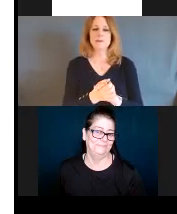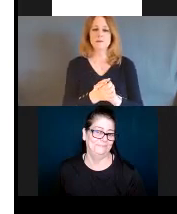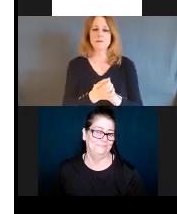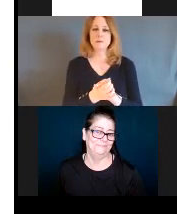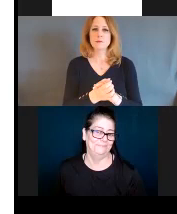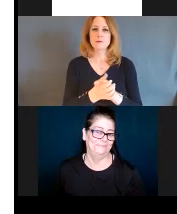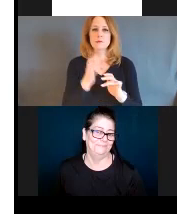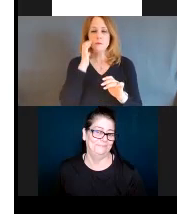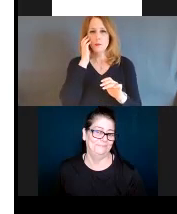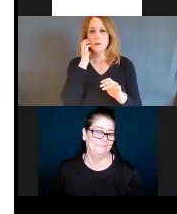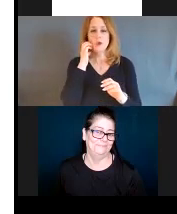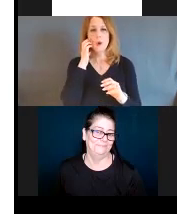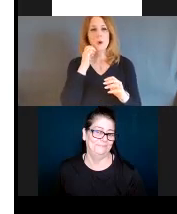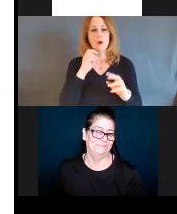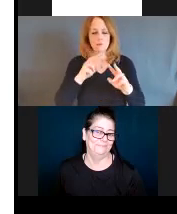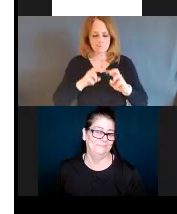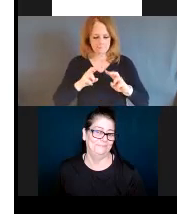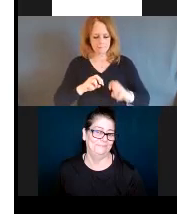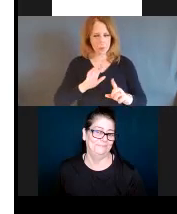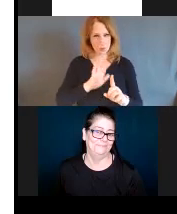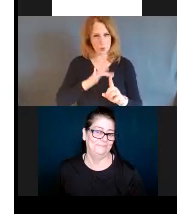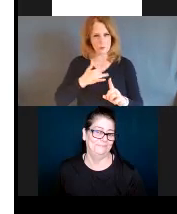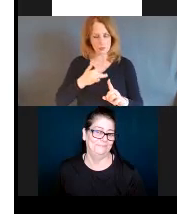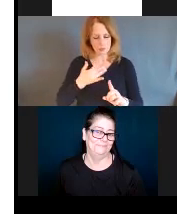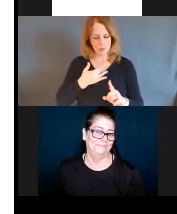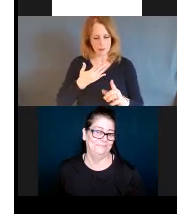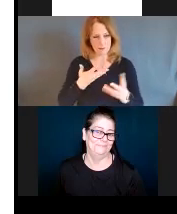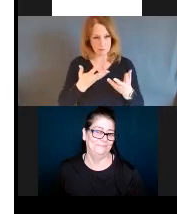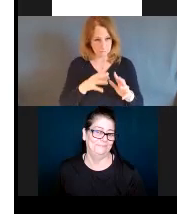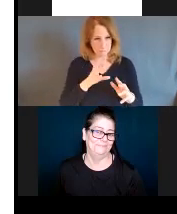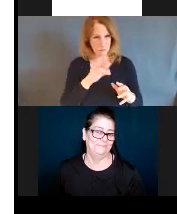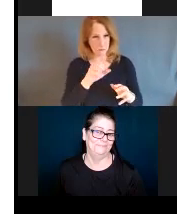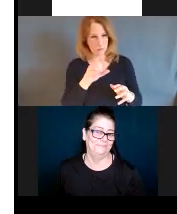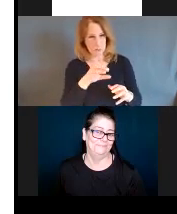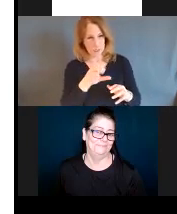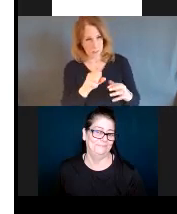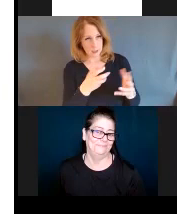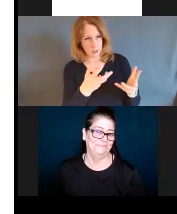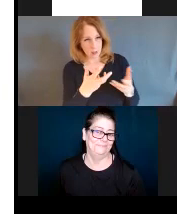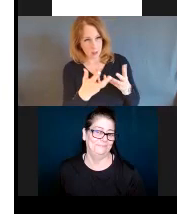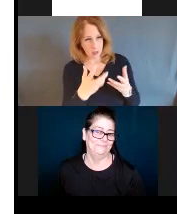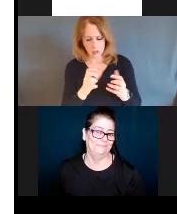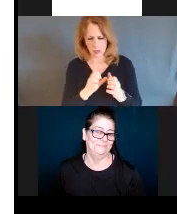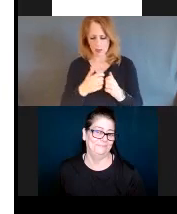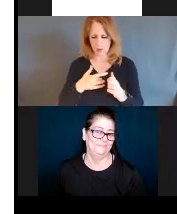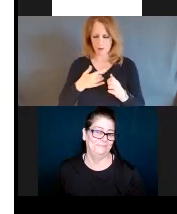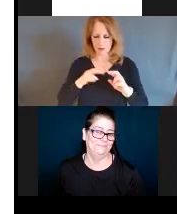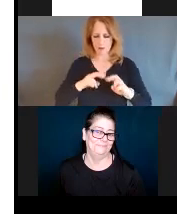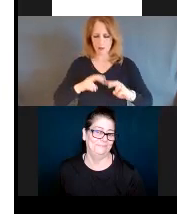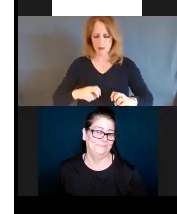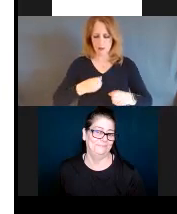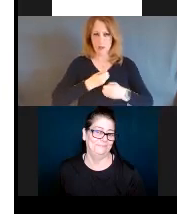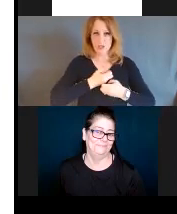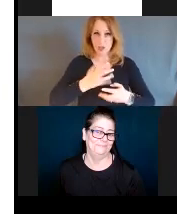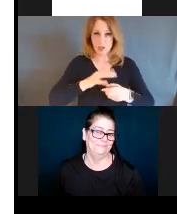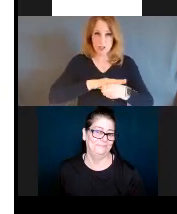to evaluate your own feelings after a crisis. Do you feel stressed? Do you feel exhausted? Do you feel proud? Are